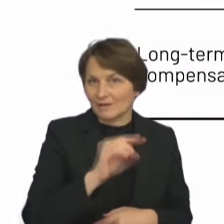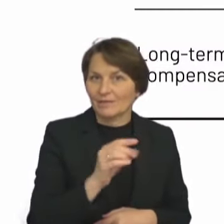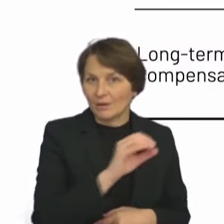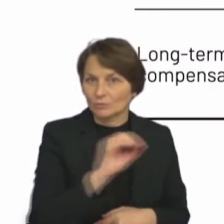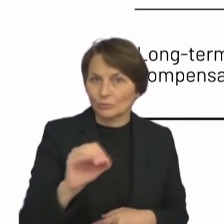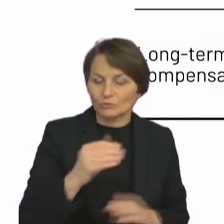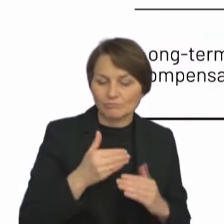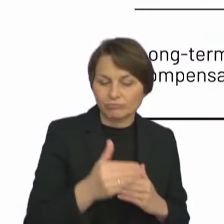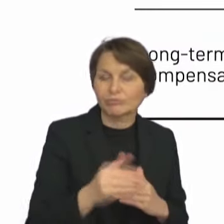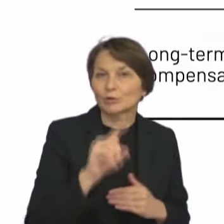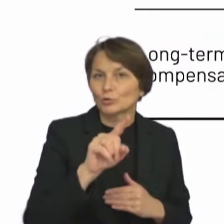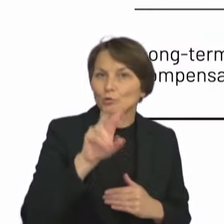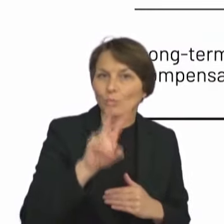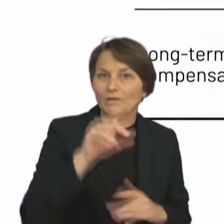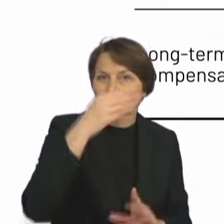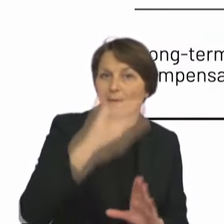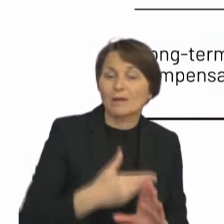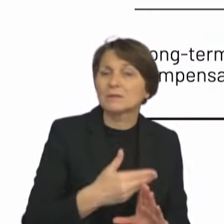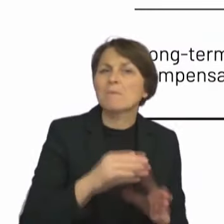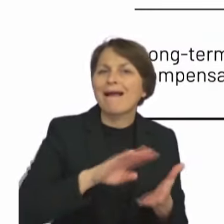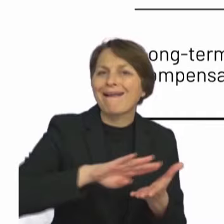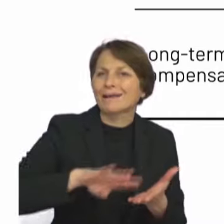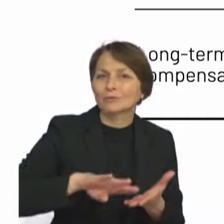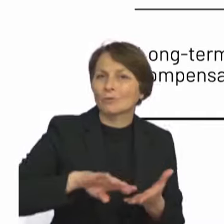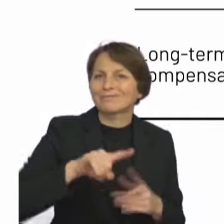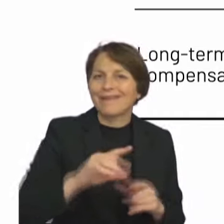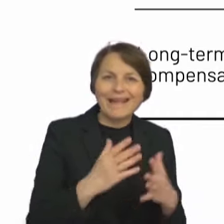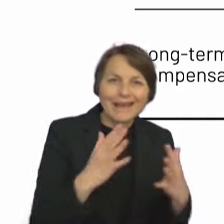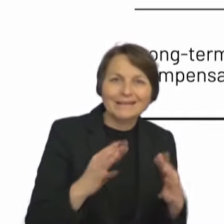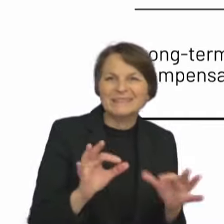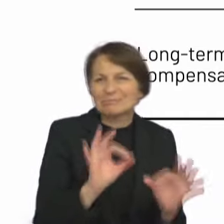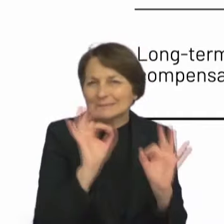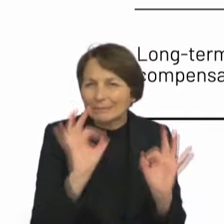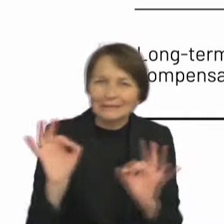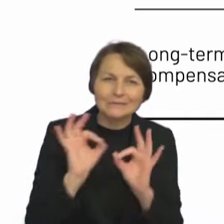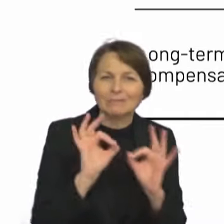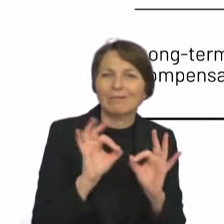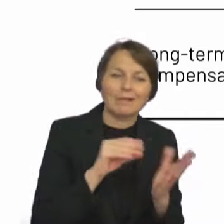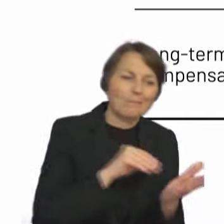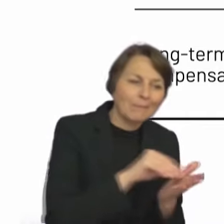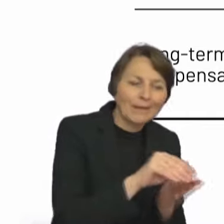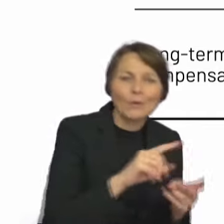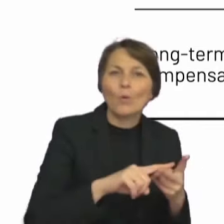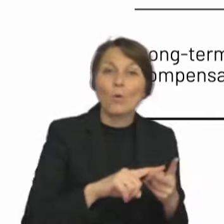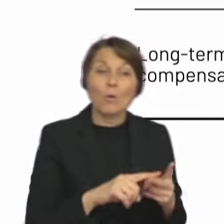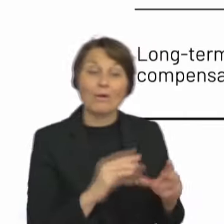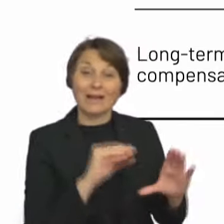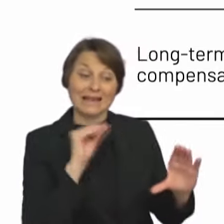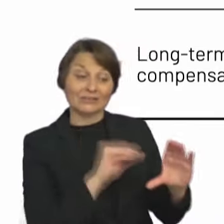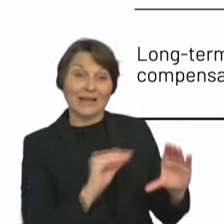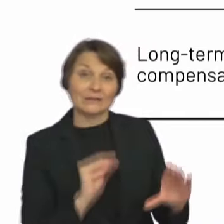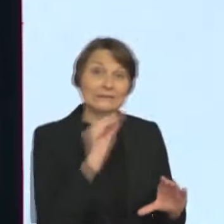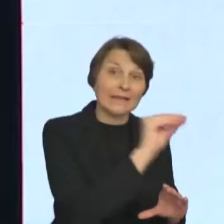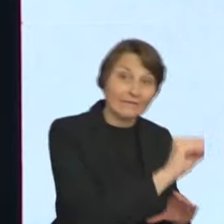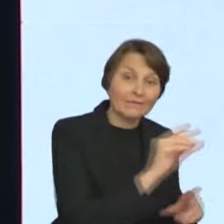excluding any other variable or exceptional remuneration or any allocation of shares or any compensation for